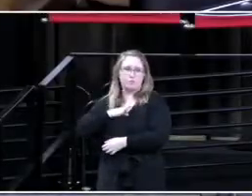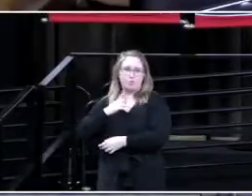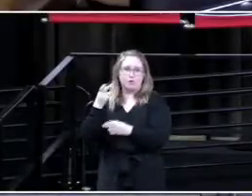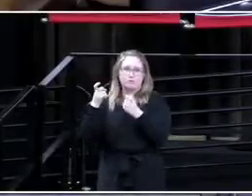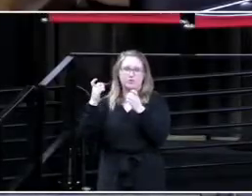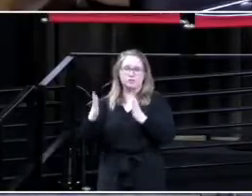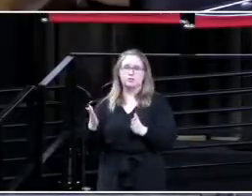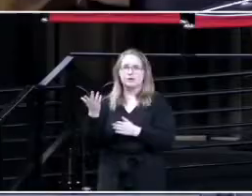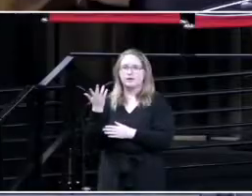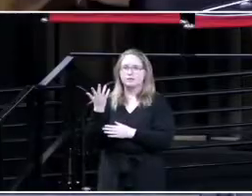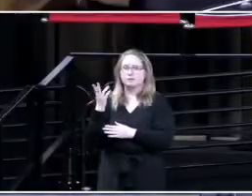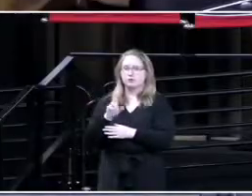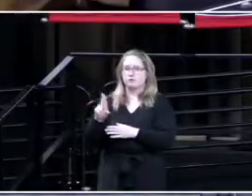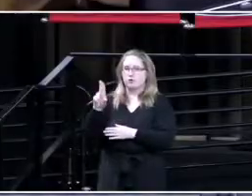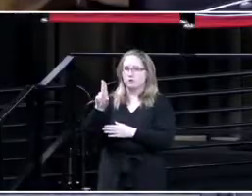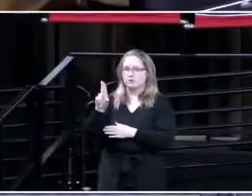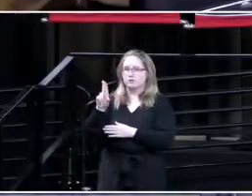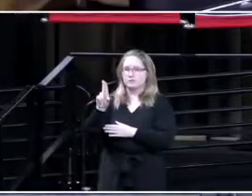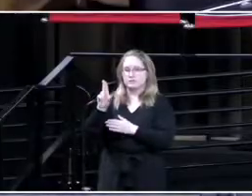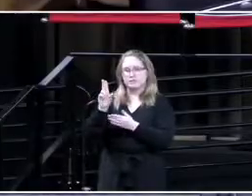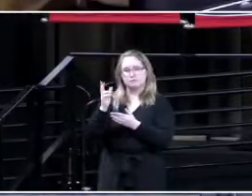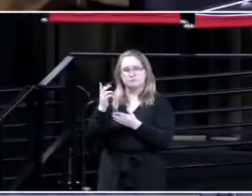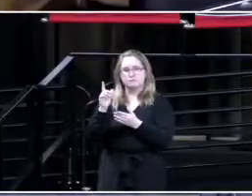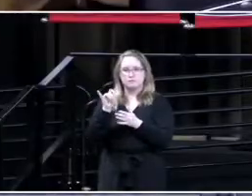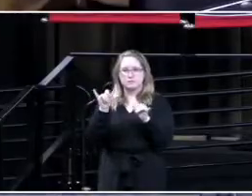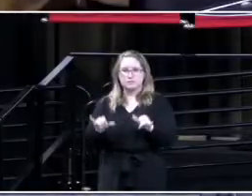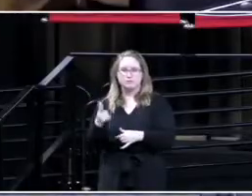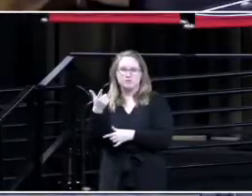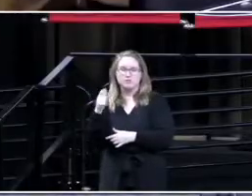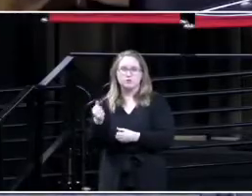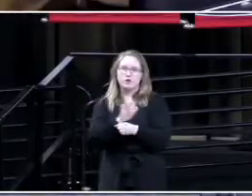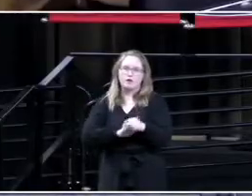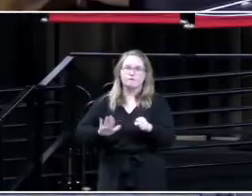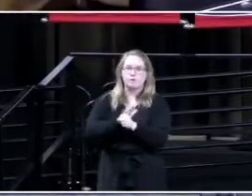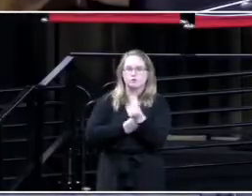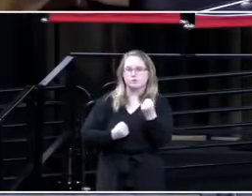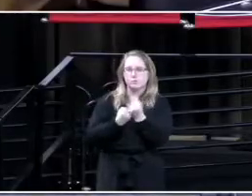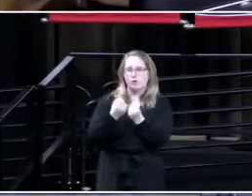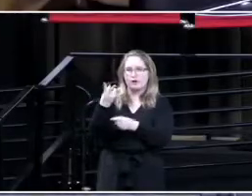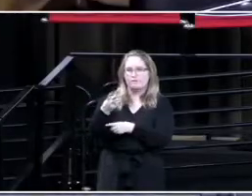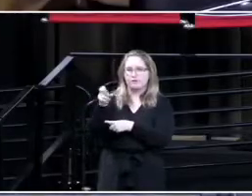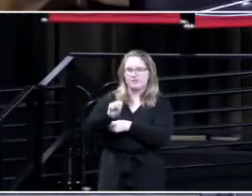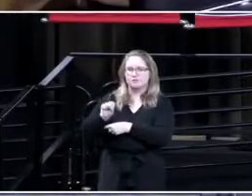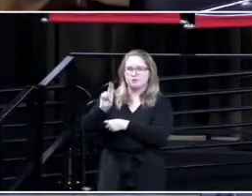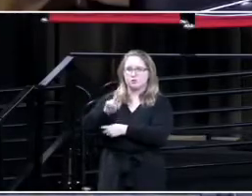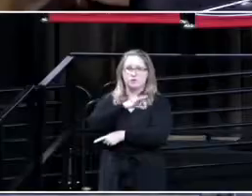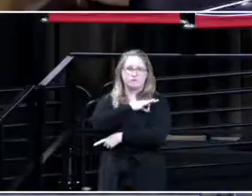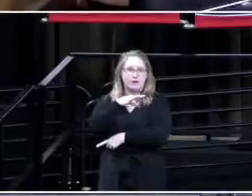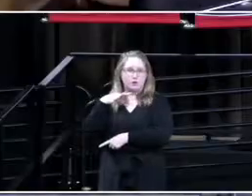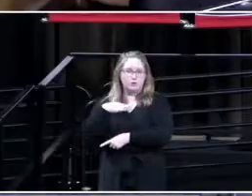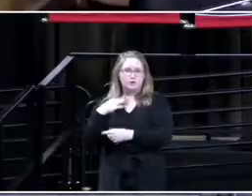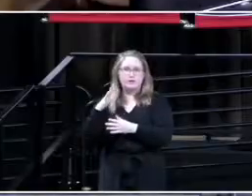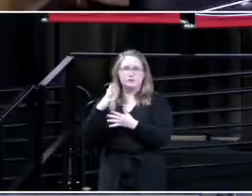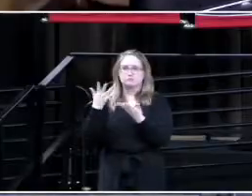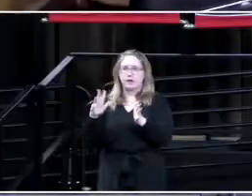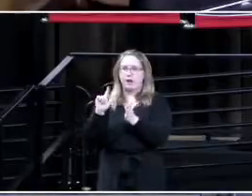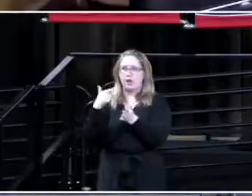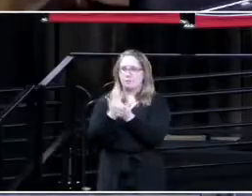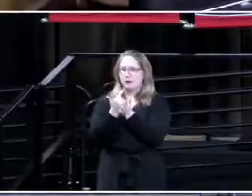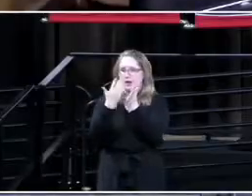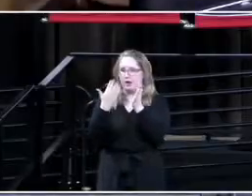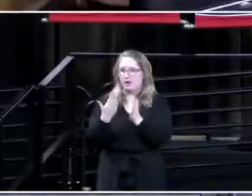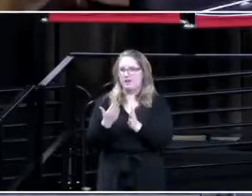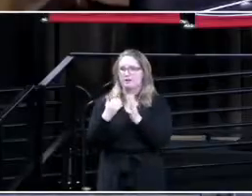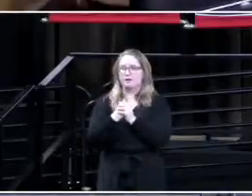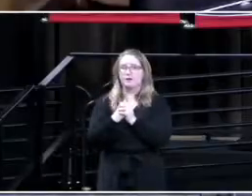University System of Georgia, and with the full support of Valdosta State University's faculty and alumni,